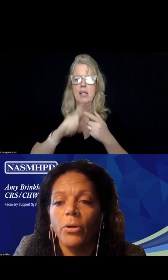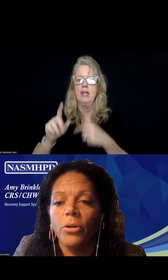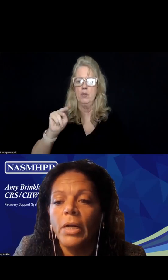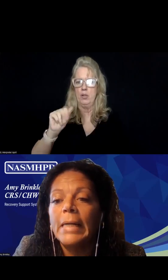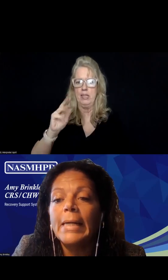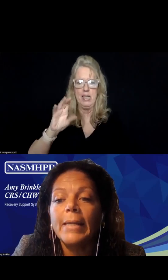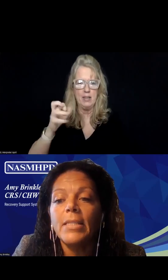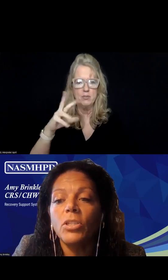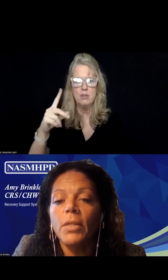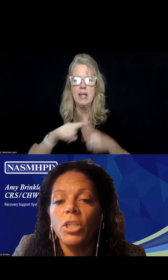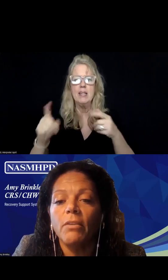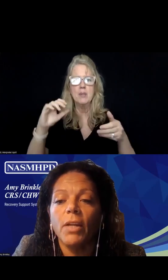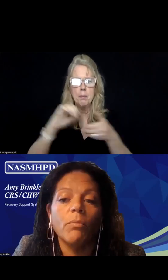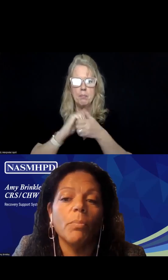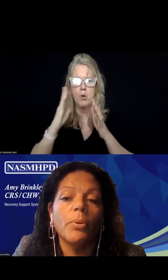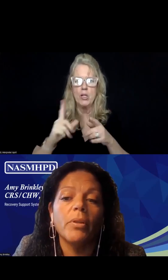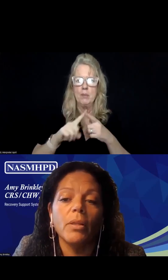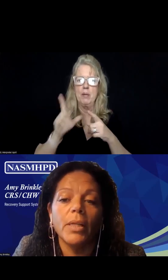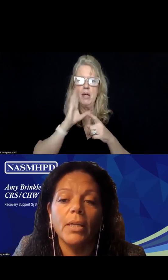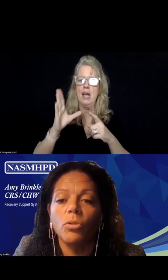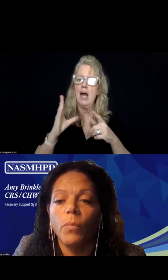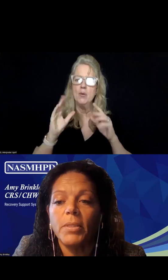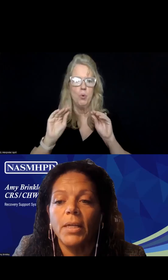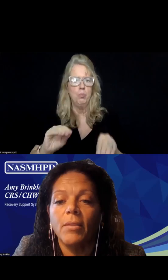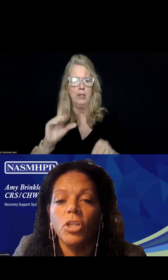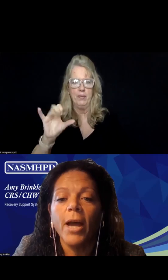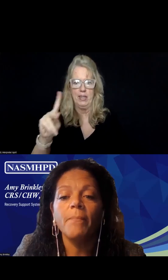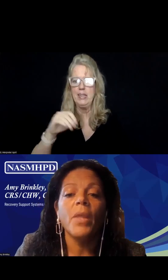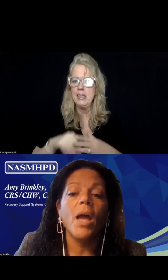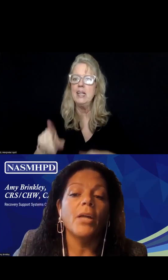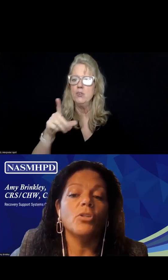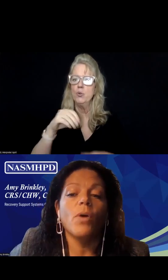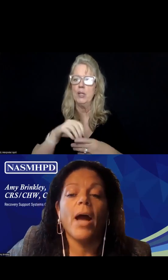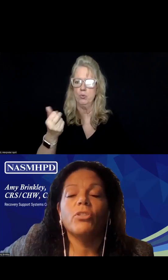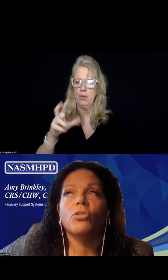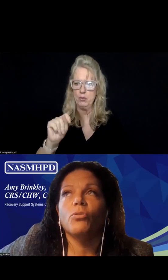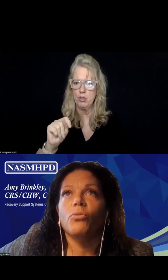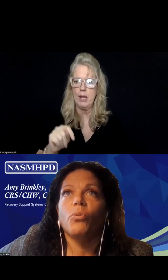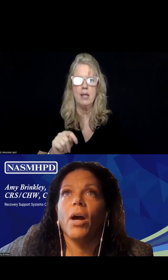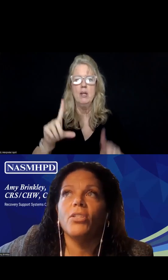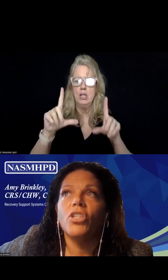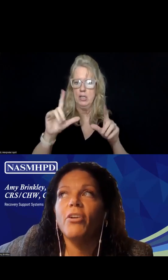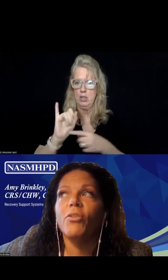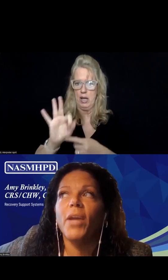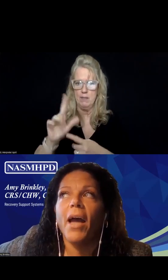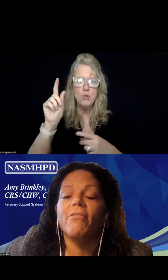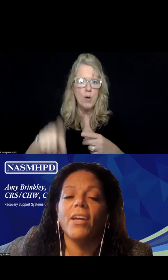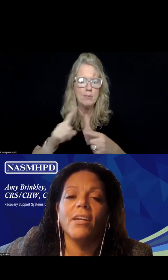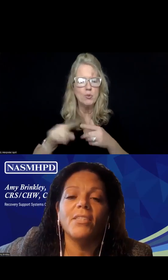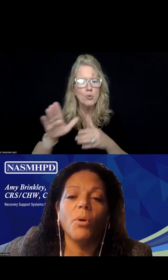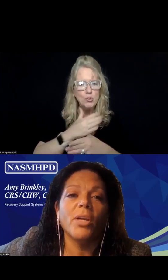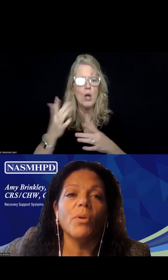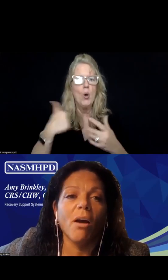a significant partner in this new initiative, and I will put the link to the website in the chat. I do have to share that